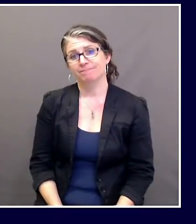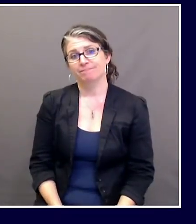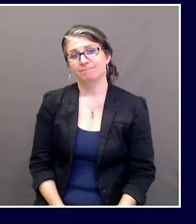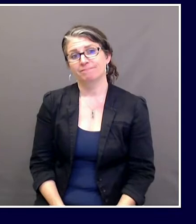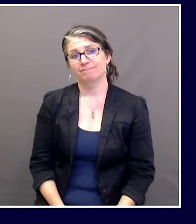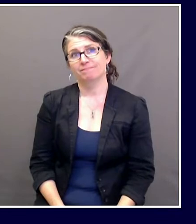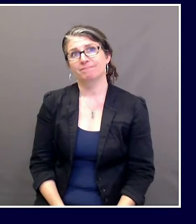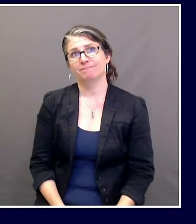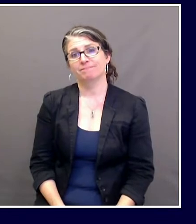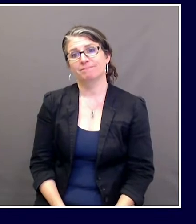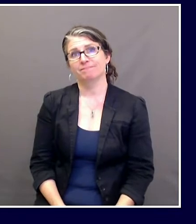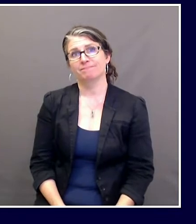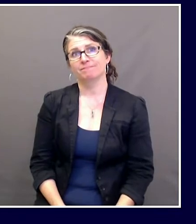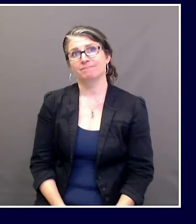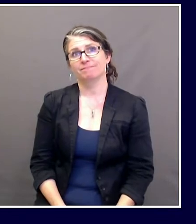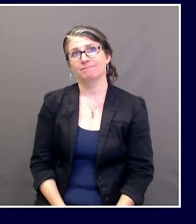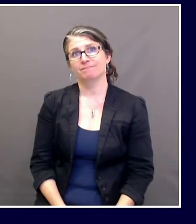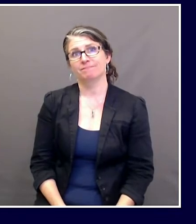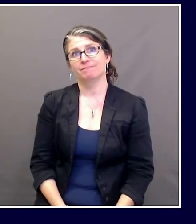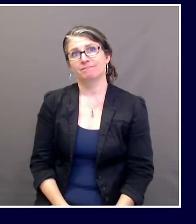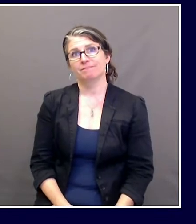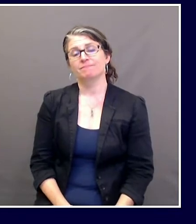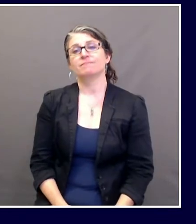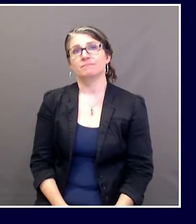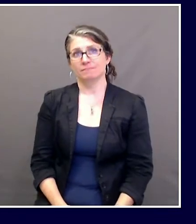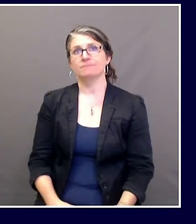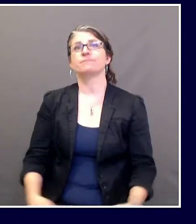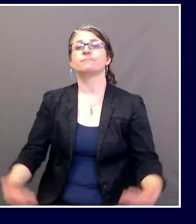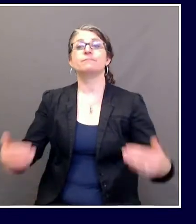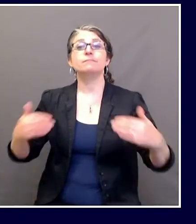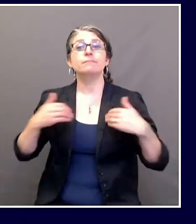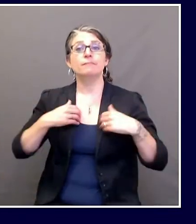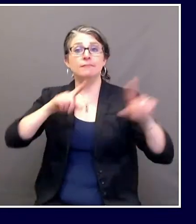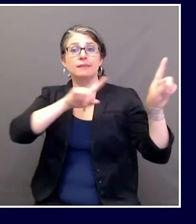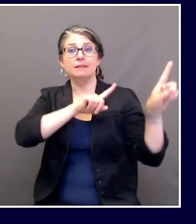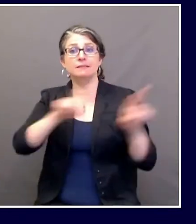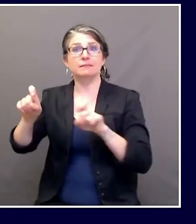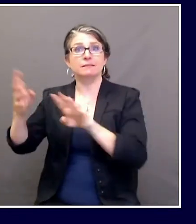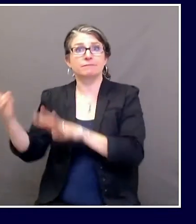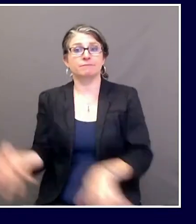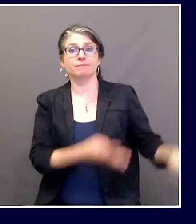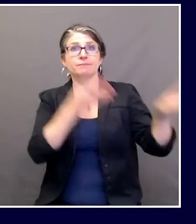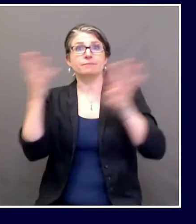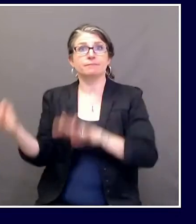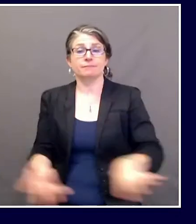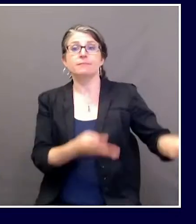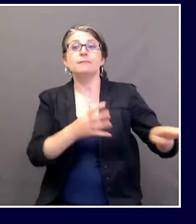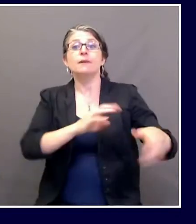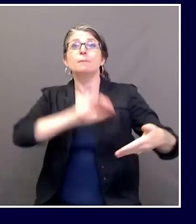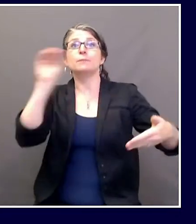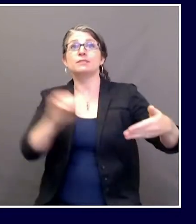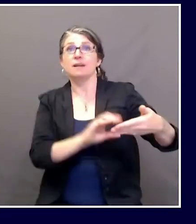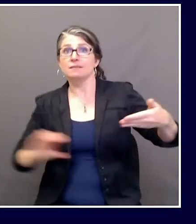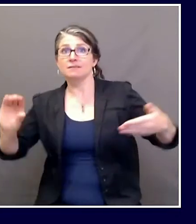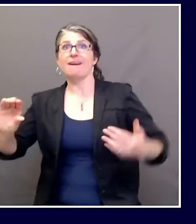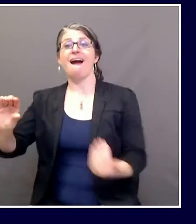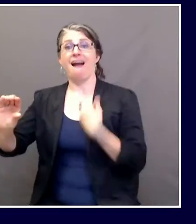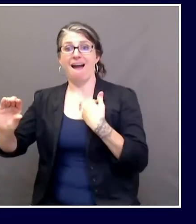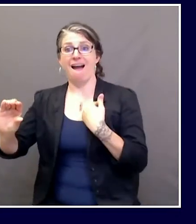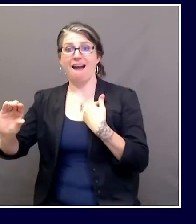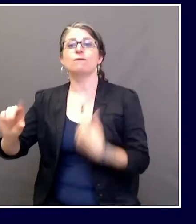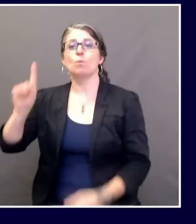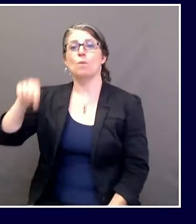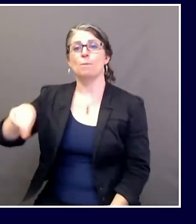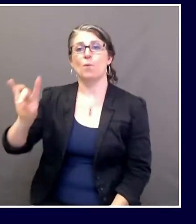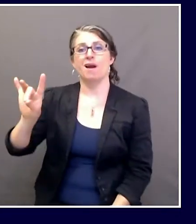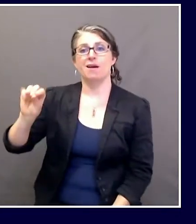Turning now to our testing, our Pcr positivity rate now stands at 1.8%. There too,